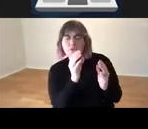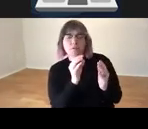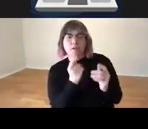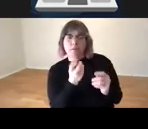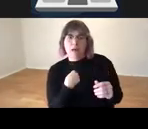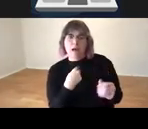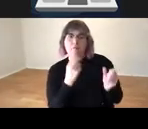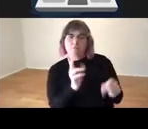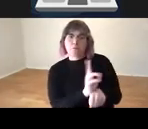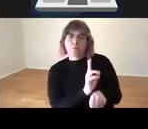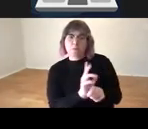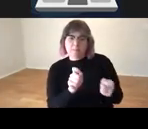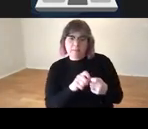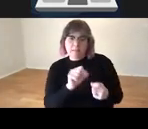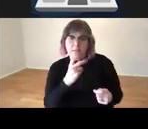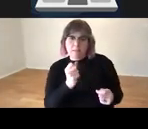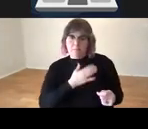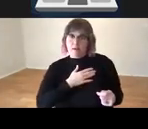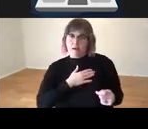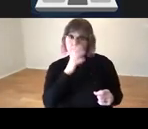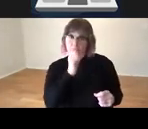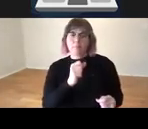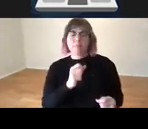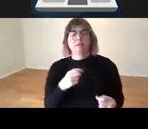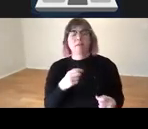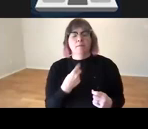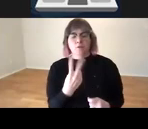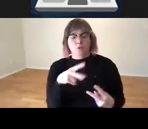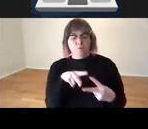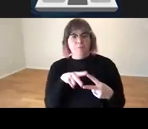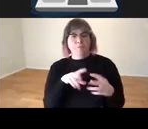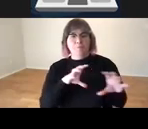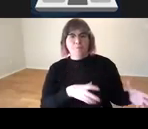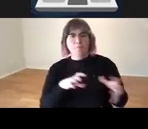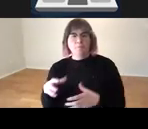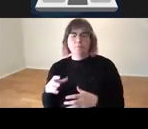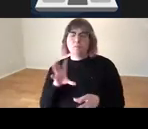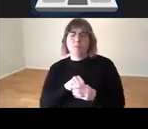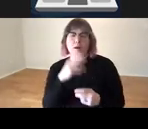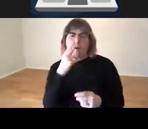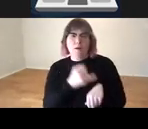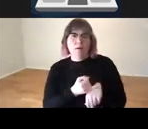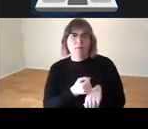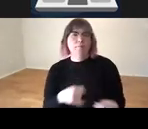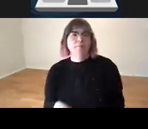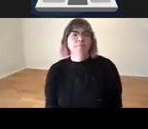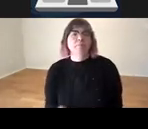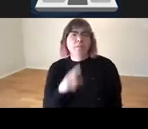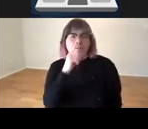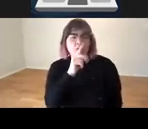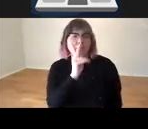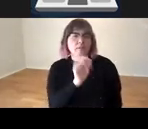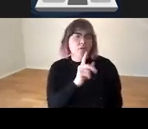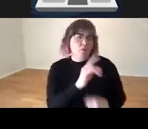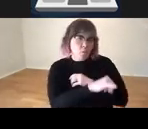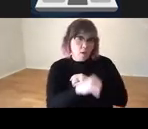species that I'm interested in. And so I'm looking at 2 species within the Hawaiian Islands, Odontocetes species, false killer whales